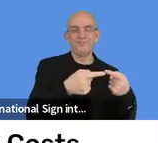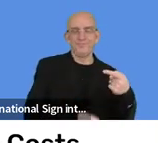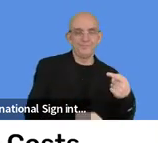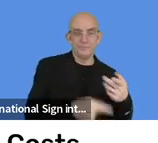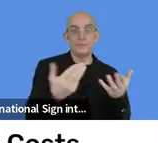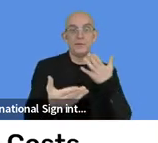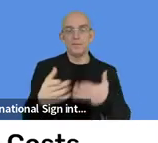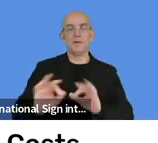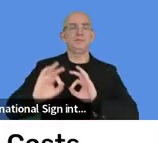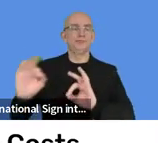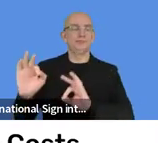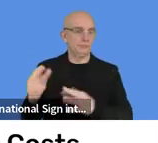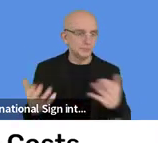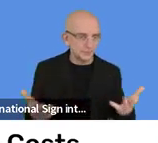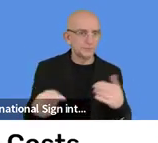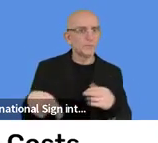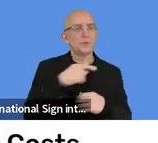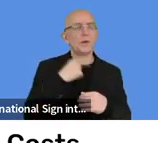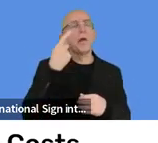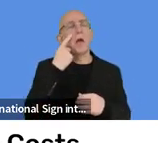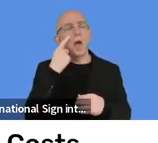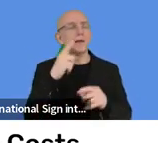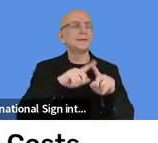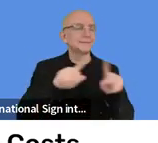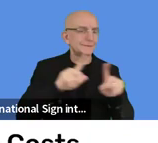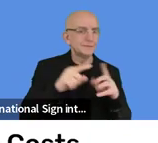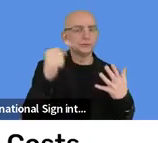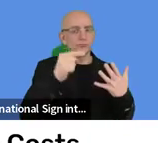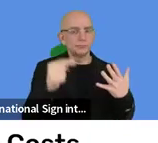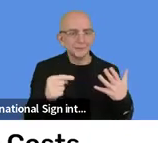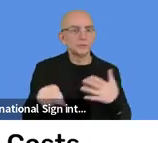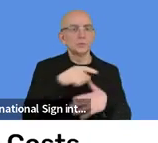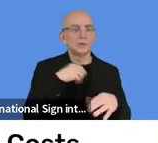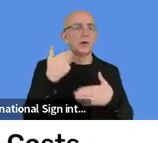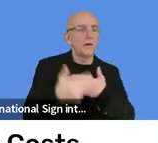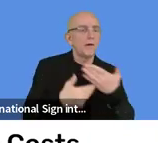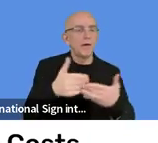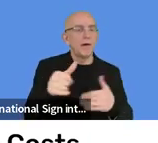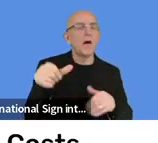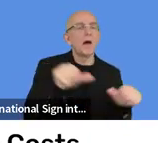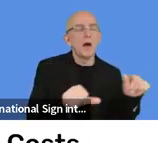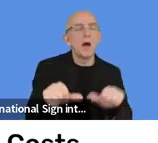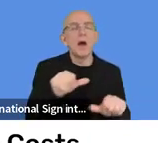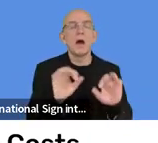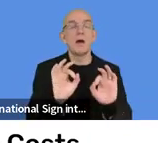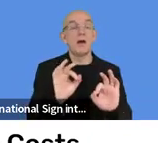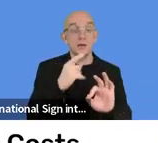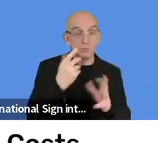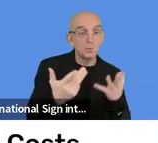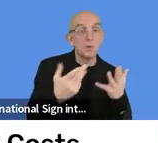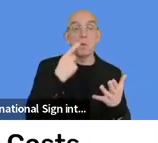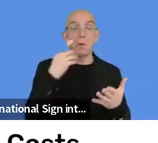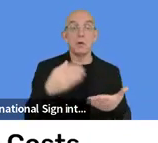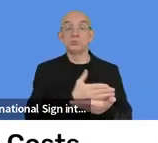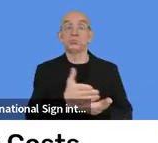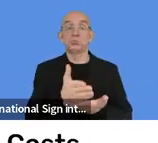And lastly, E, estimate the benefits. If you estimate how your initiative can reduce costs or increase income, people will almost